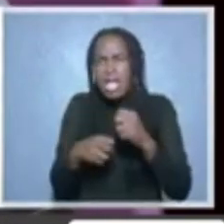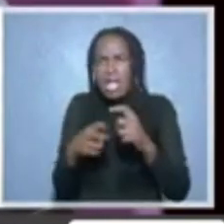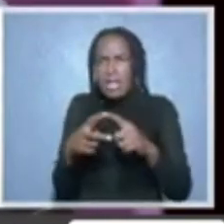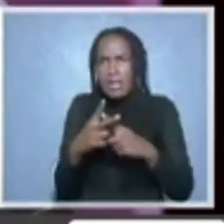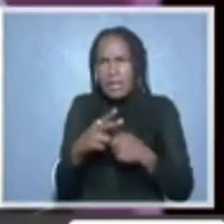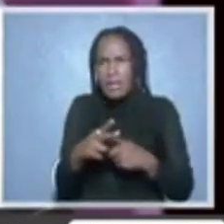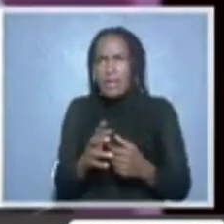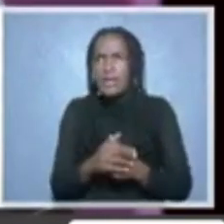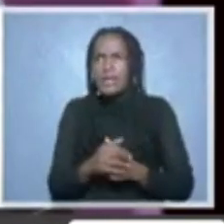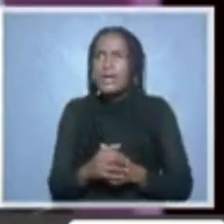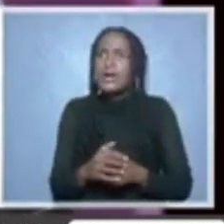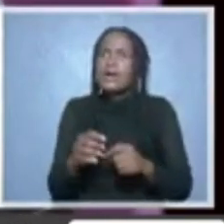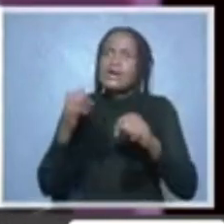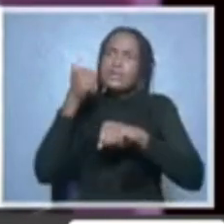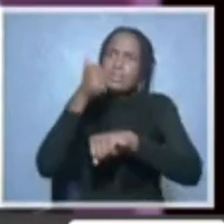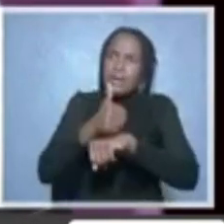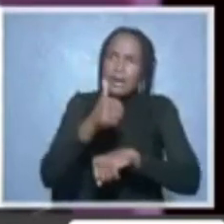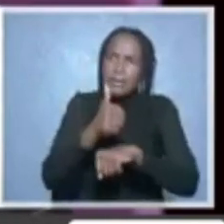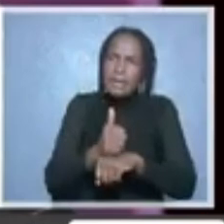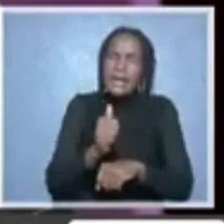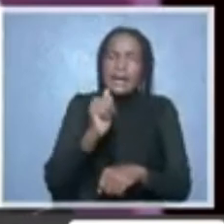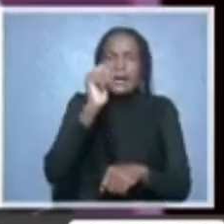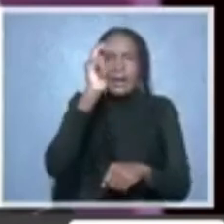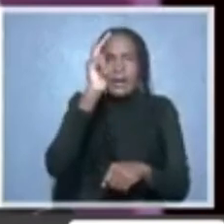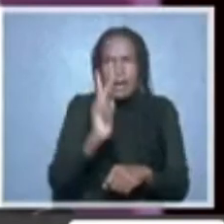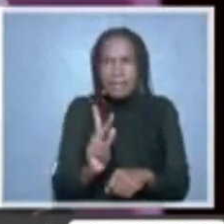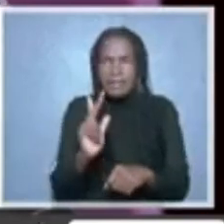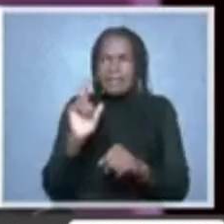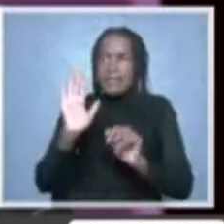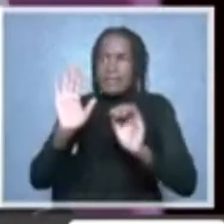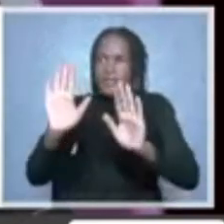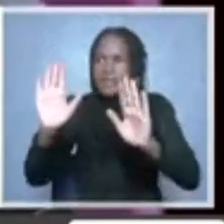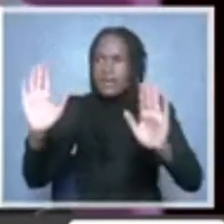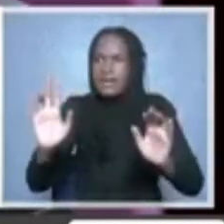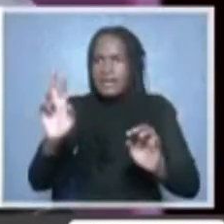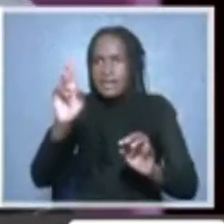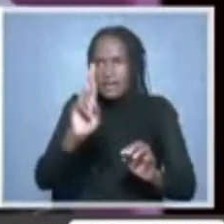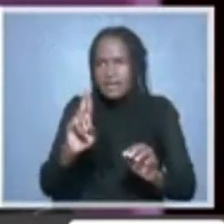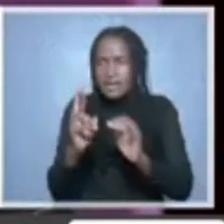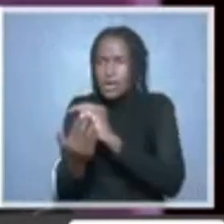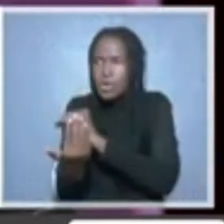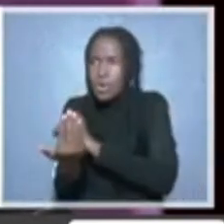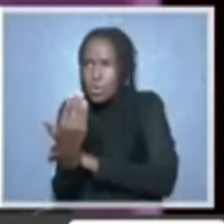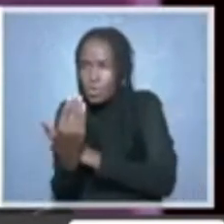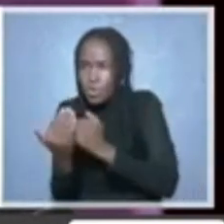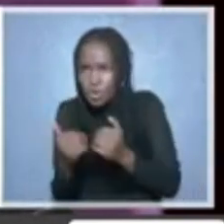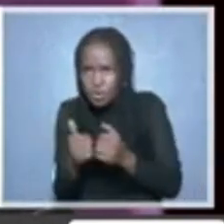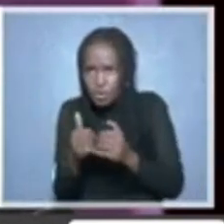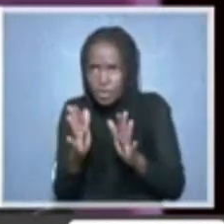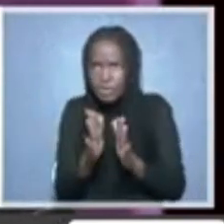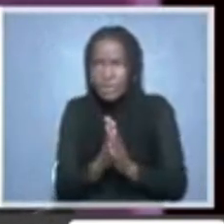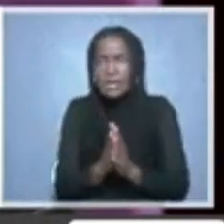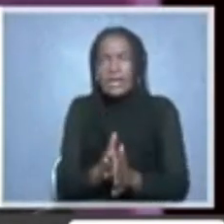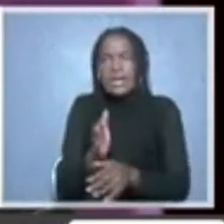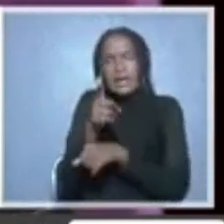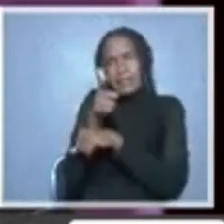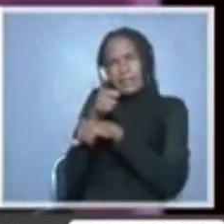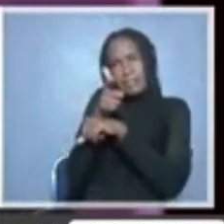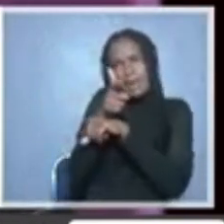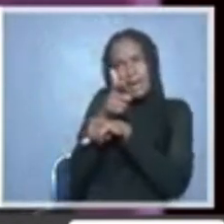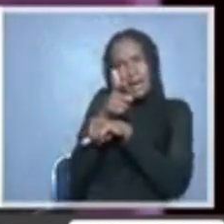the advanced teams that would be already in a region. By the time in the morning we have to start there, the transition would then come